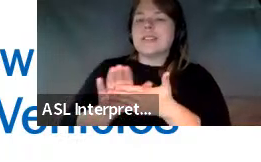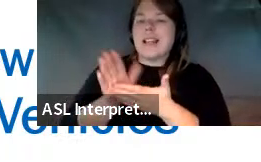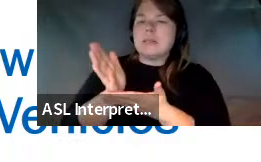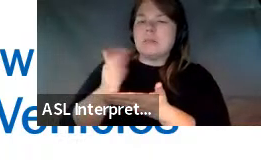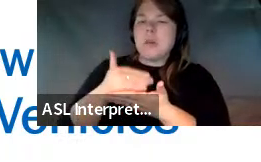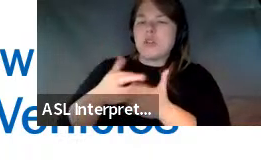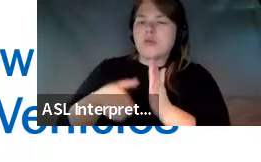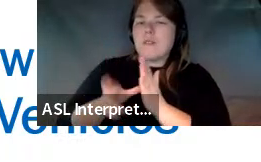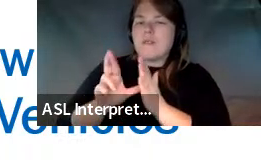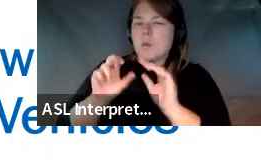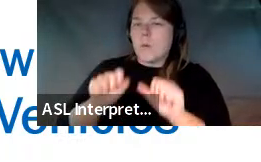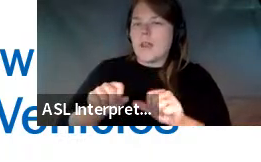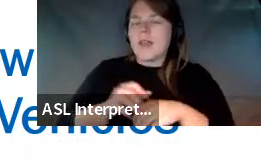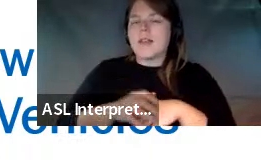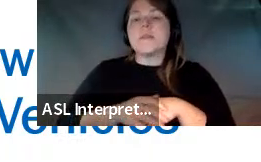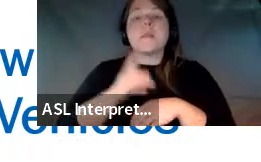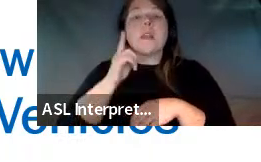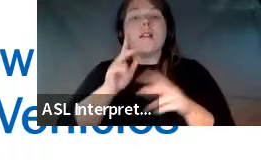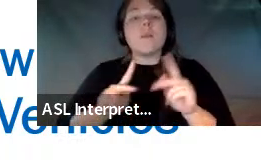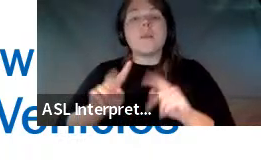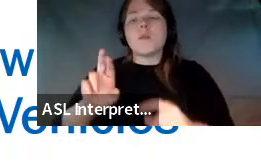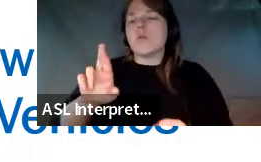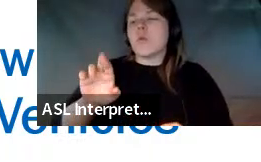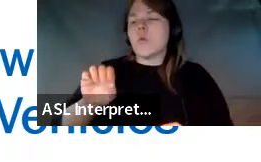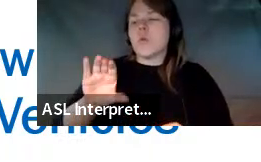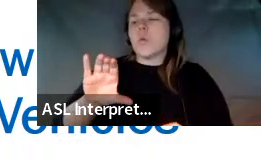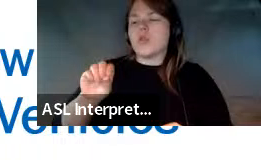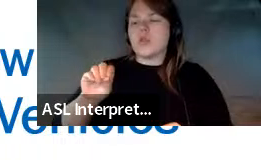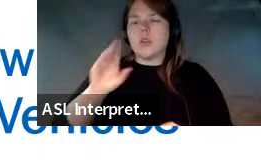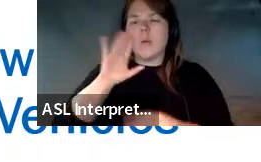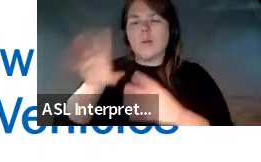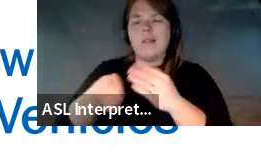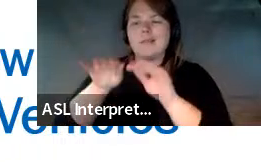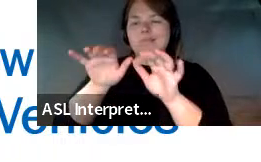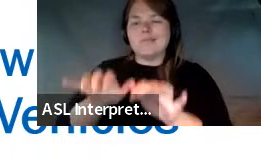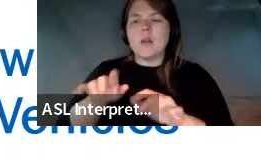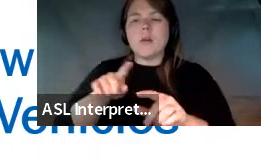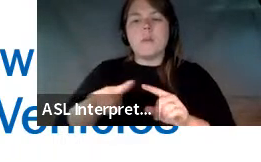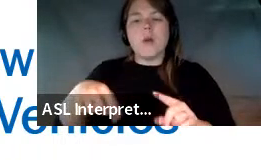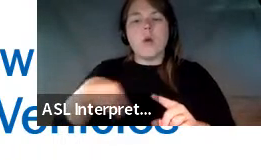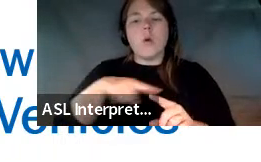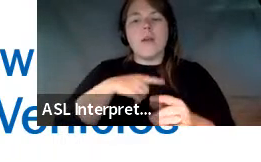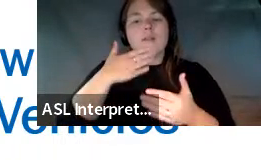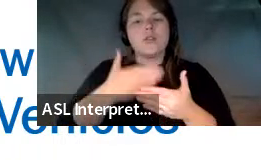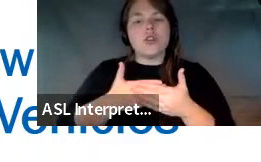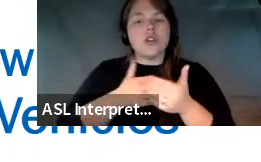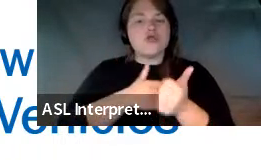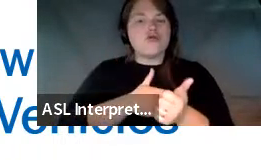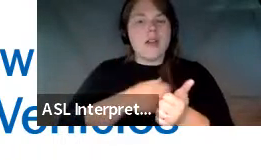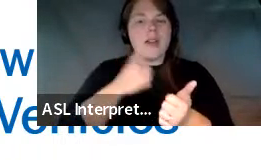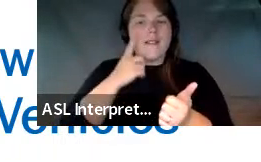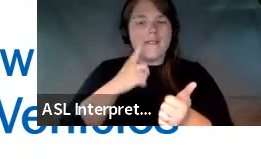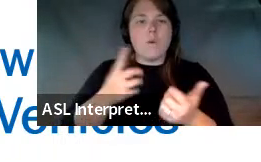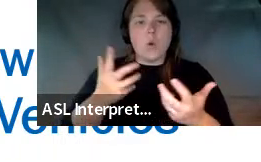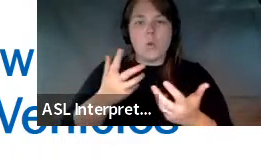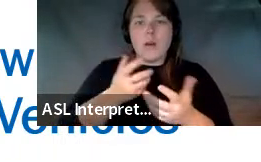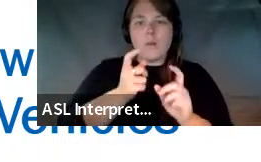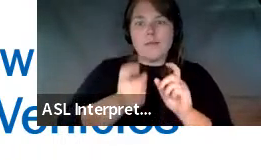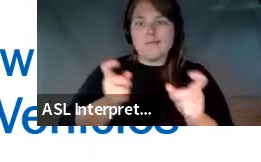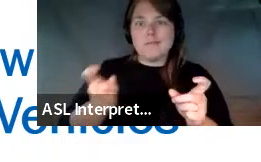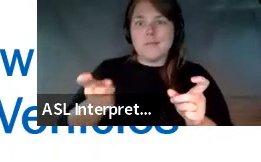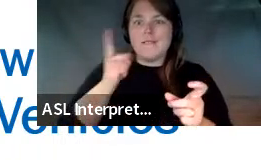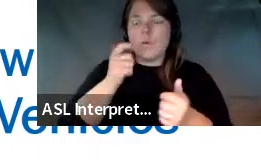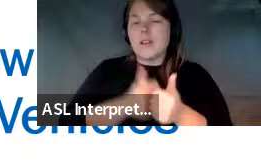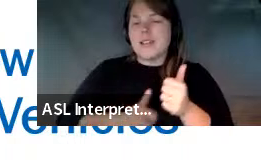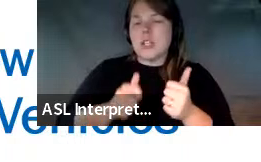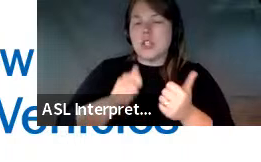a reminder for folks too, I'll have Rocio drop it in the chat. We do have a pretty good tracking of what we've spent for every single measure in our